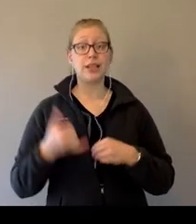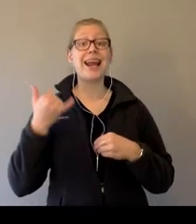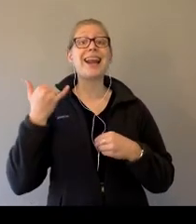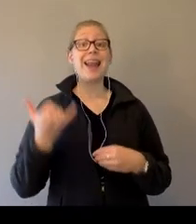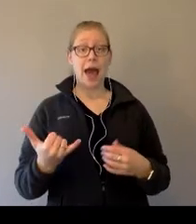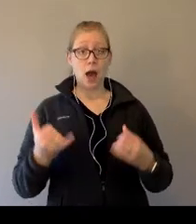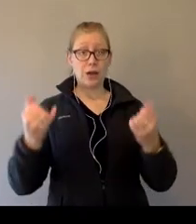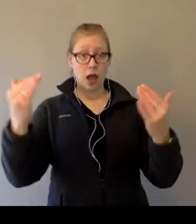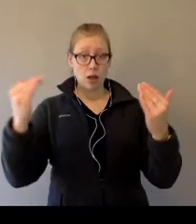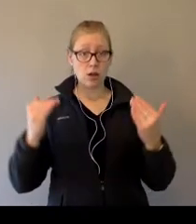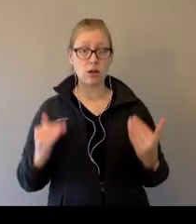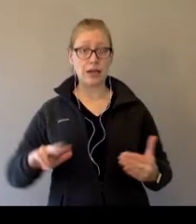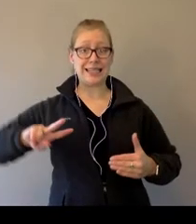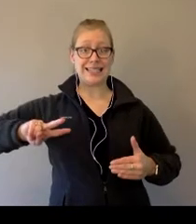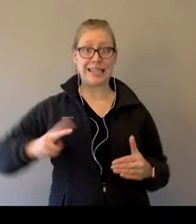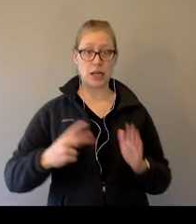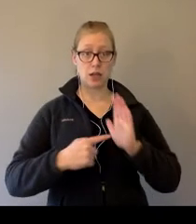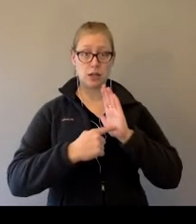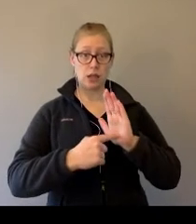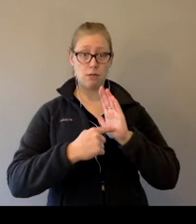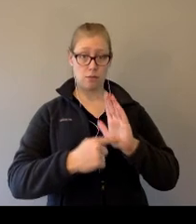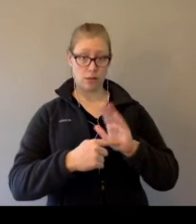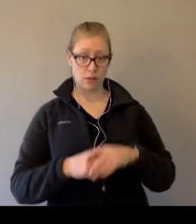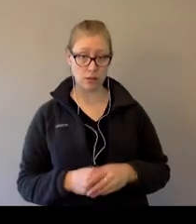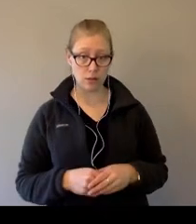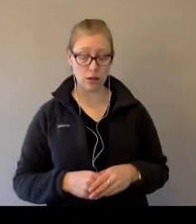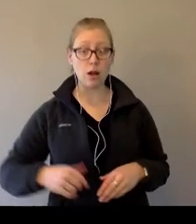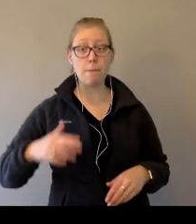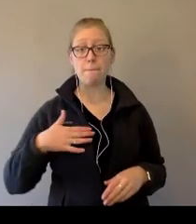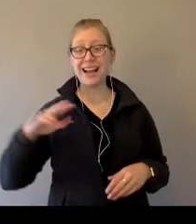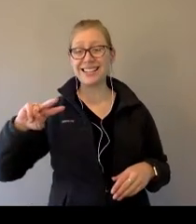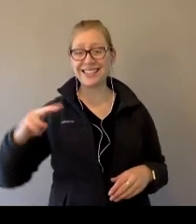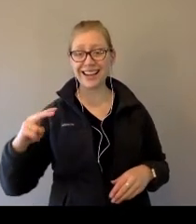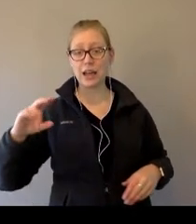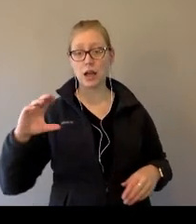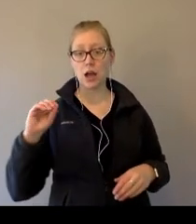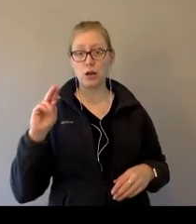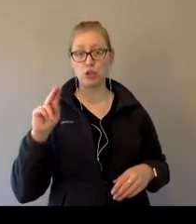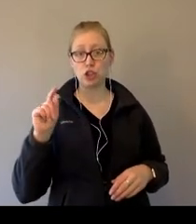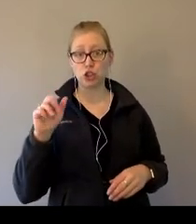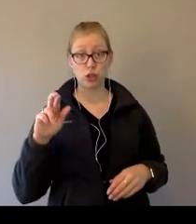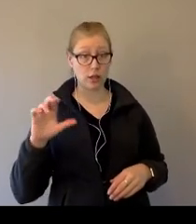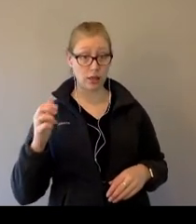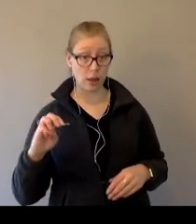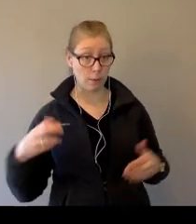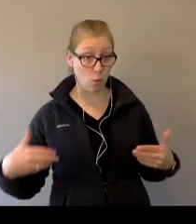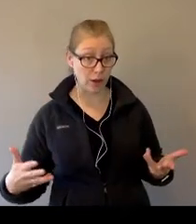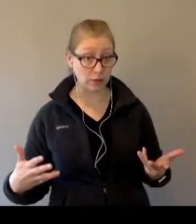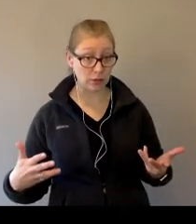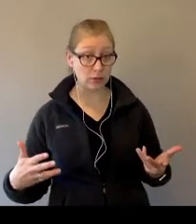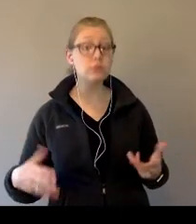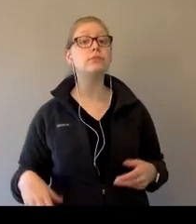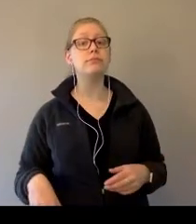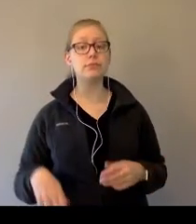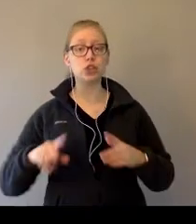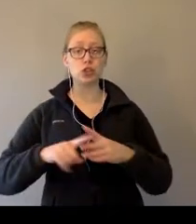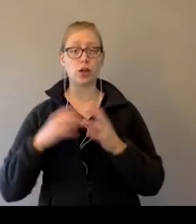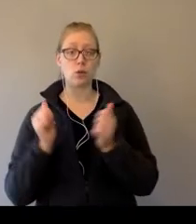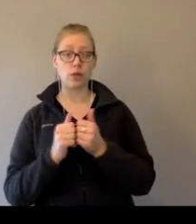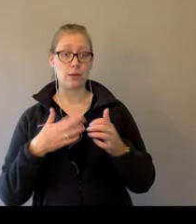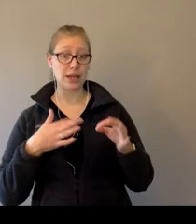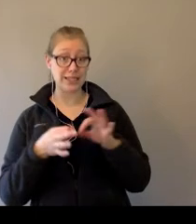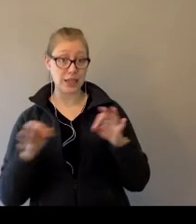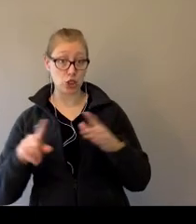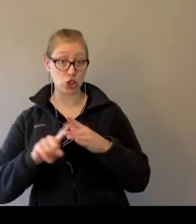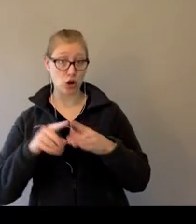can move on to our second example. My second counterclaim is the following. Starting off with my sentence